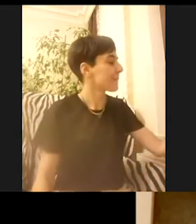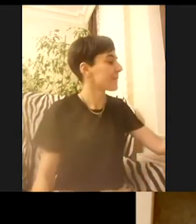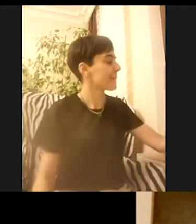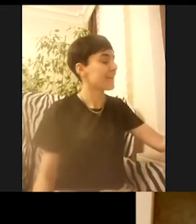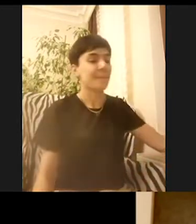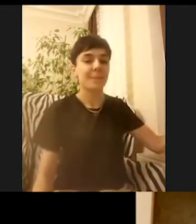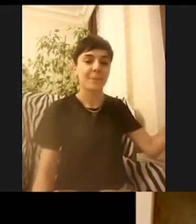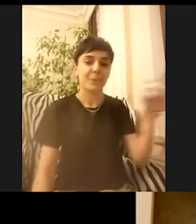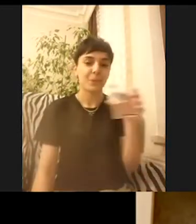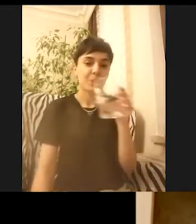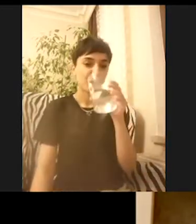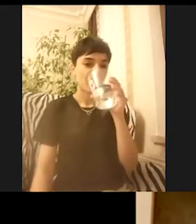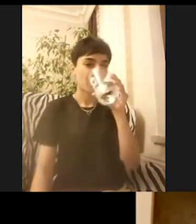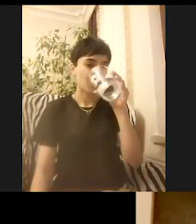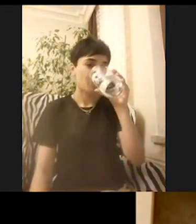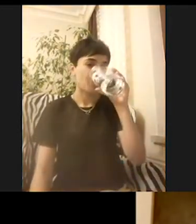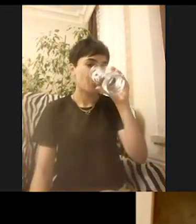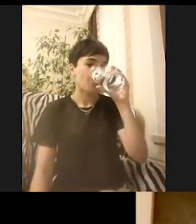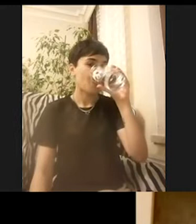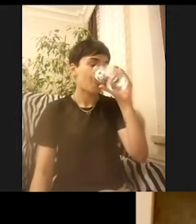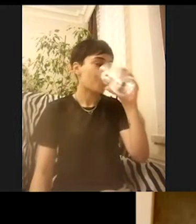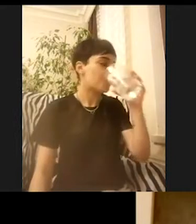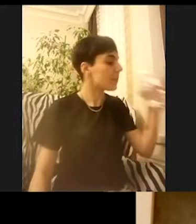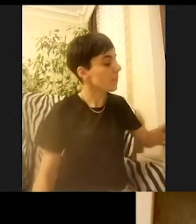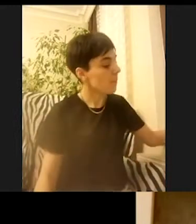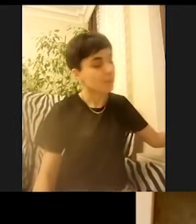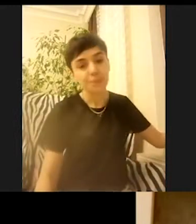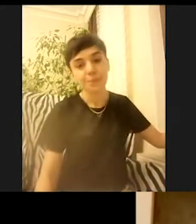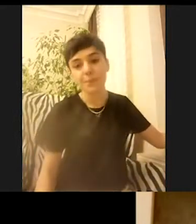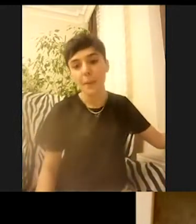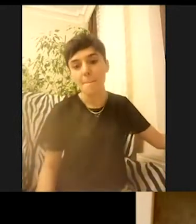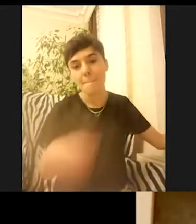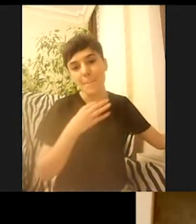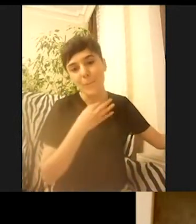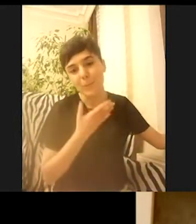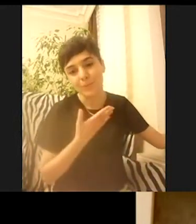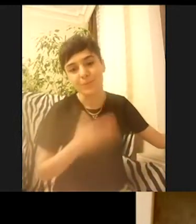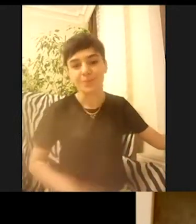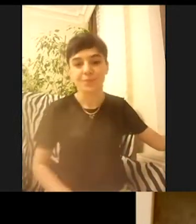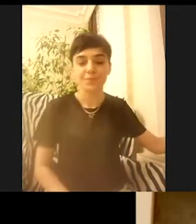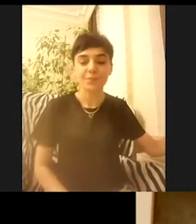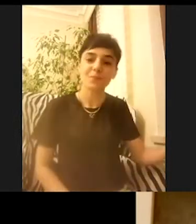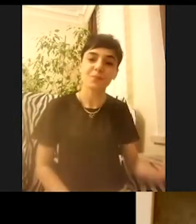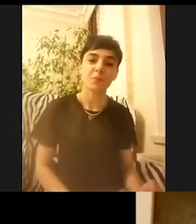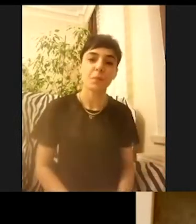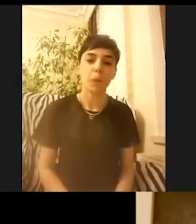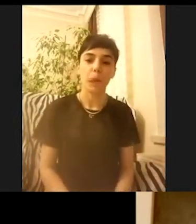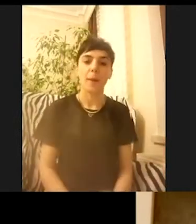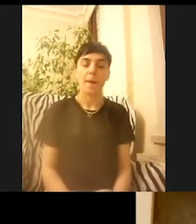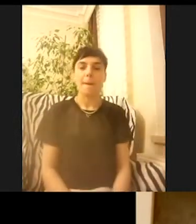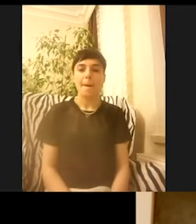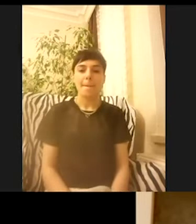Thanks a lot. Thank you so much today. Okay. How are you feeling?